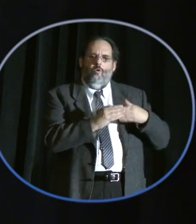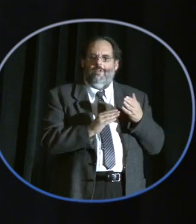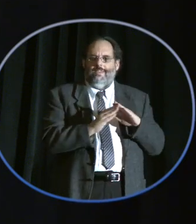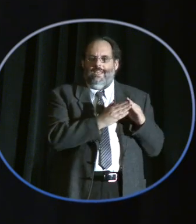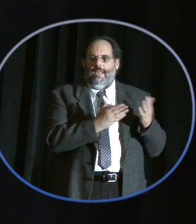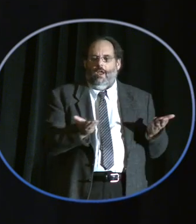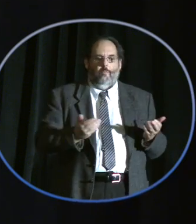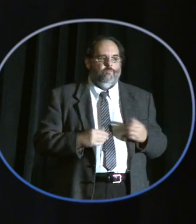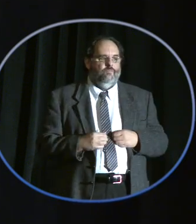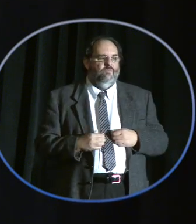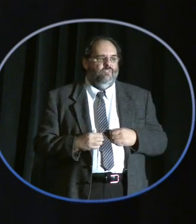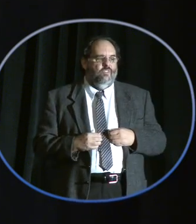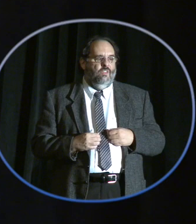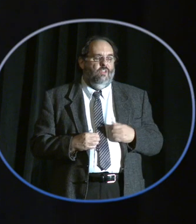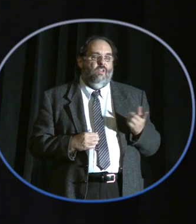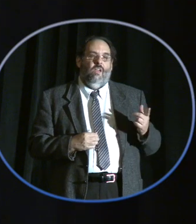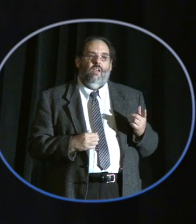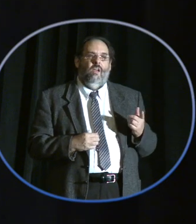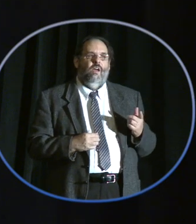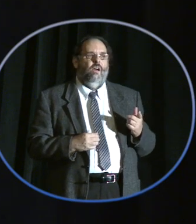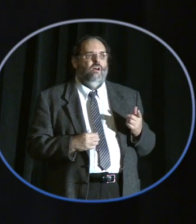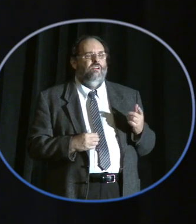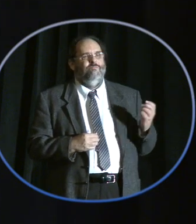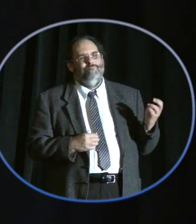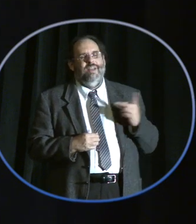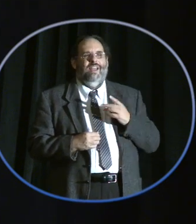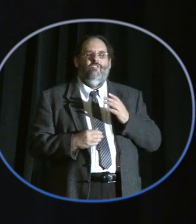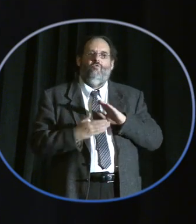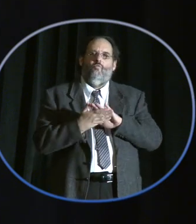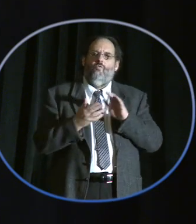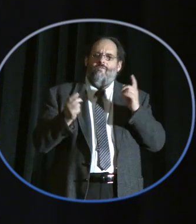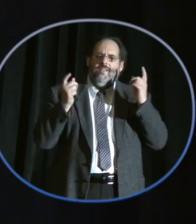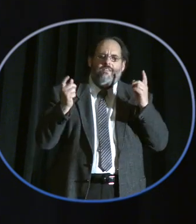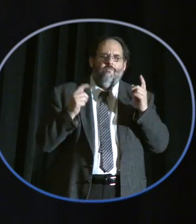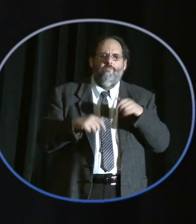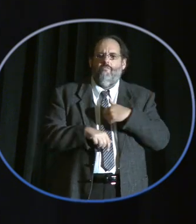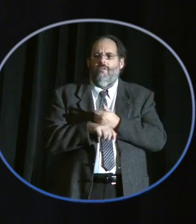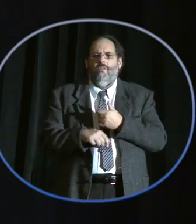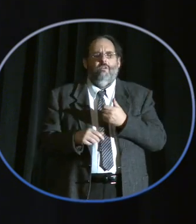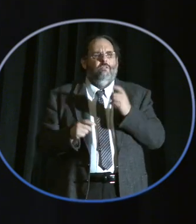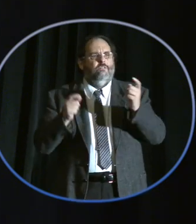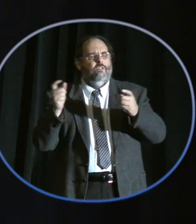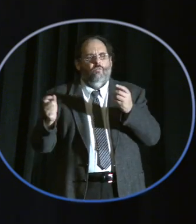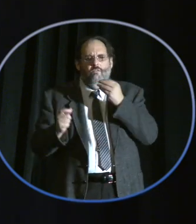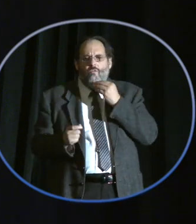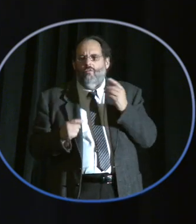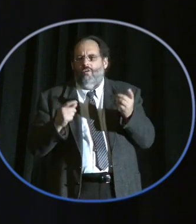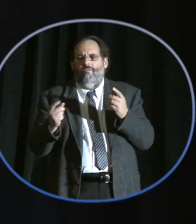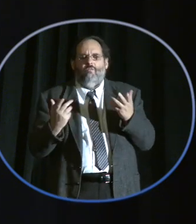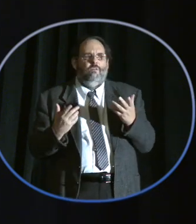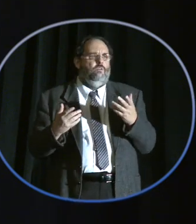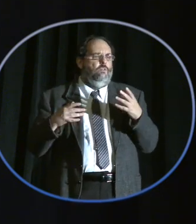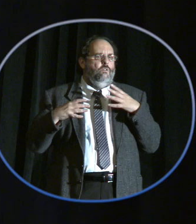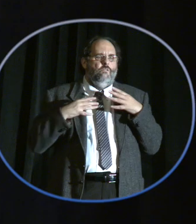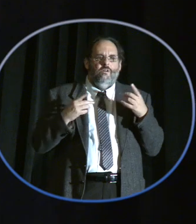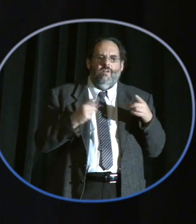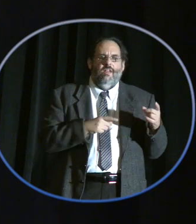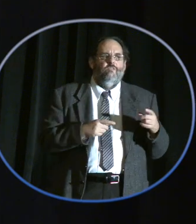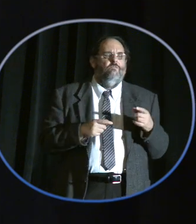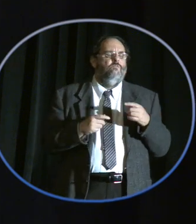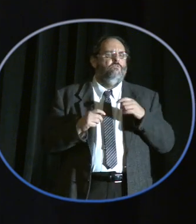City. They held back-to-school festivals, food and holiday giveaways, community